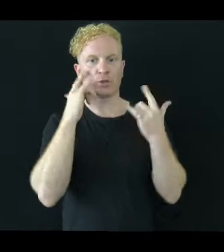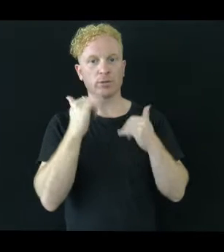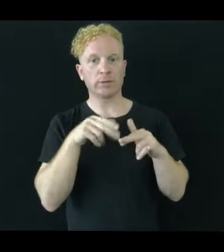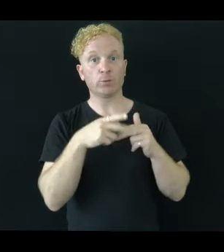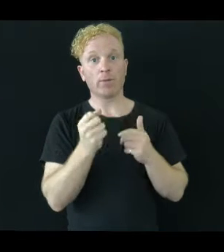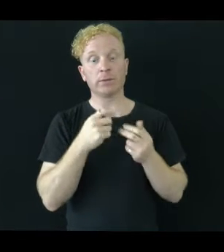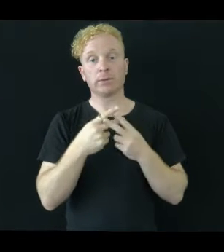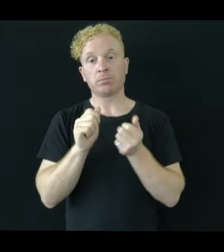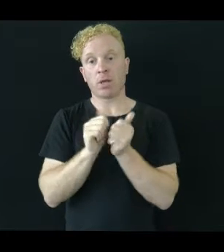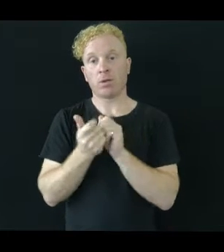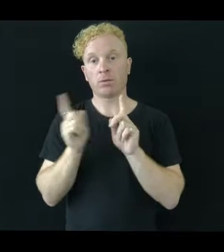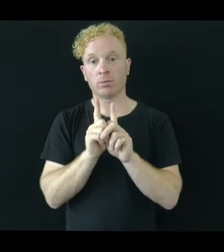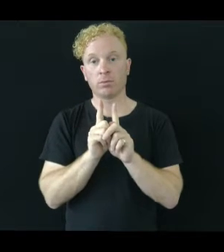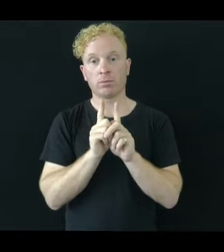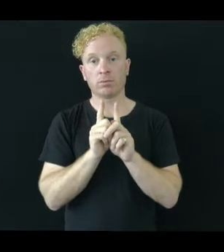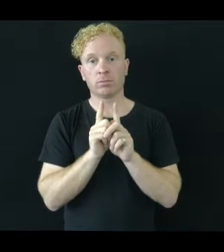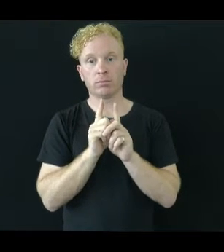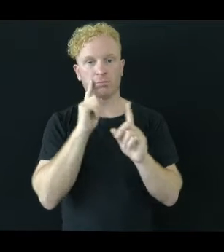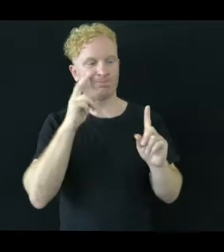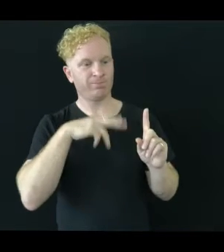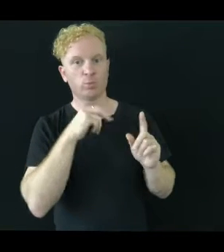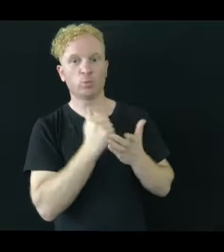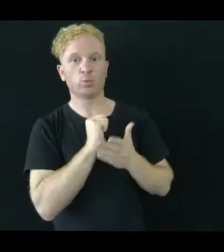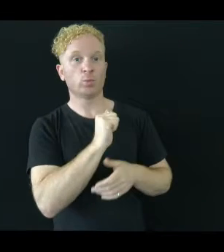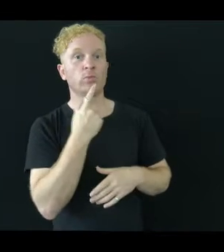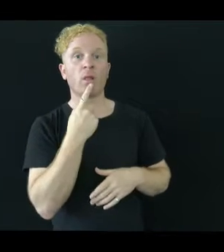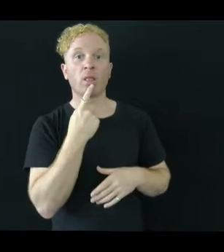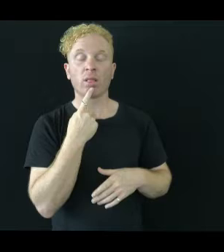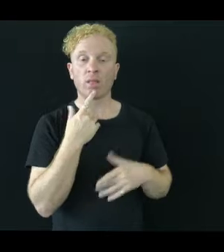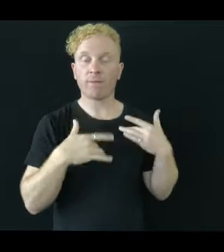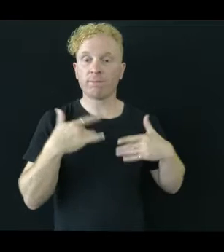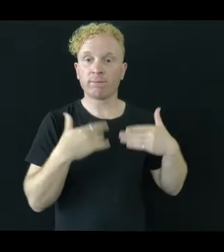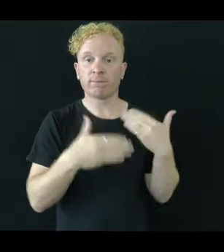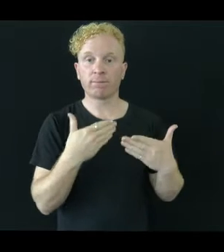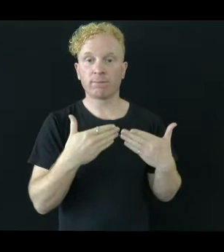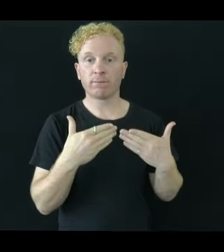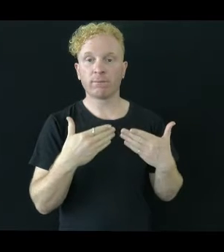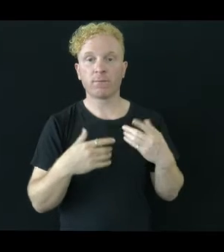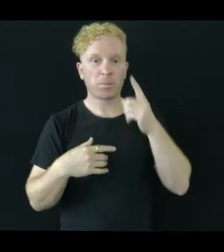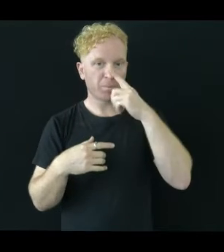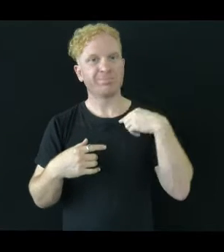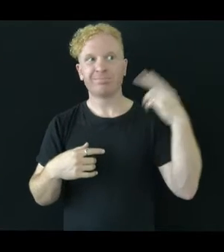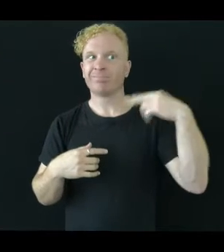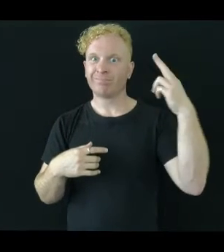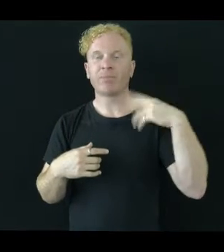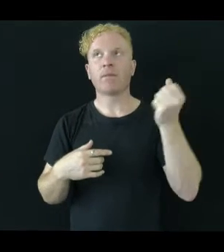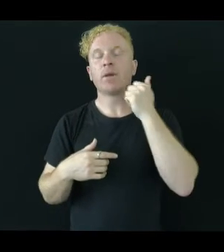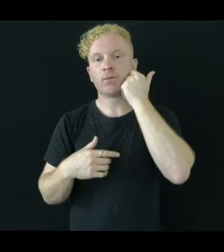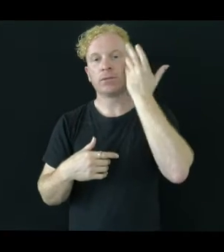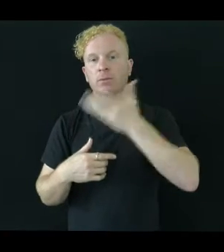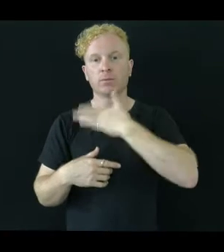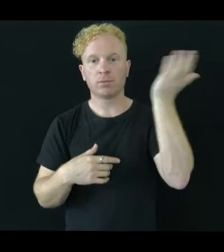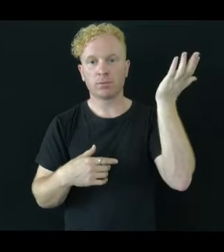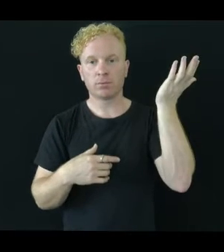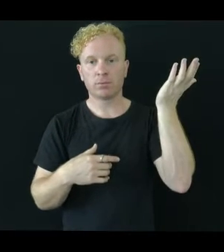have a sexual partner, or they might judge you based on your lifestyle. We get judged enough as it is